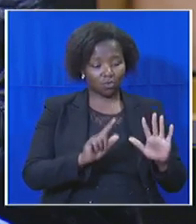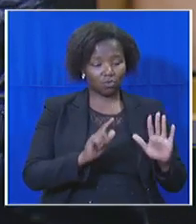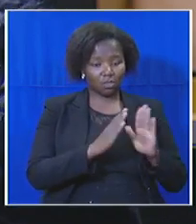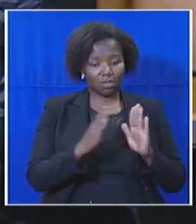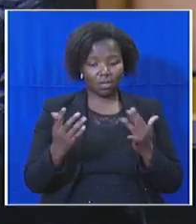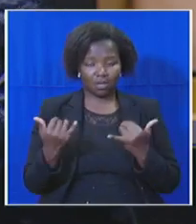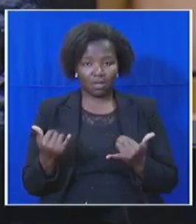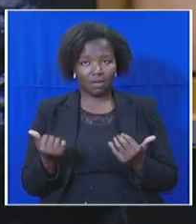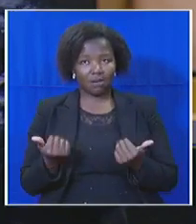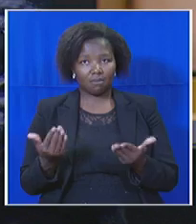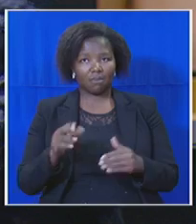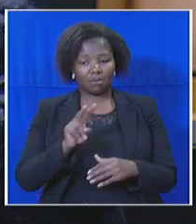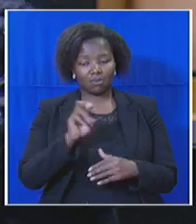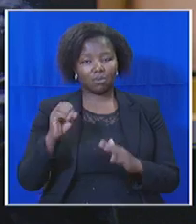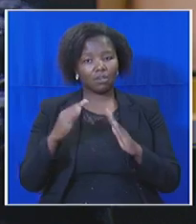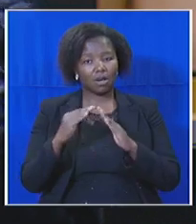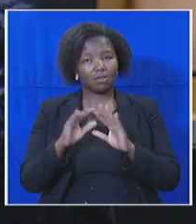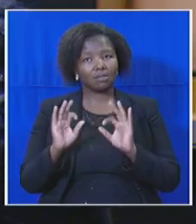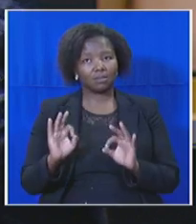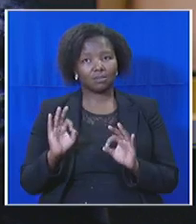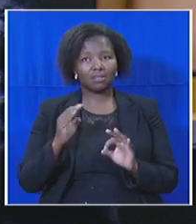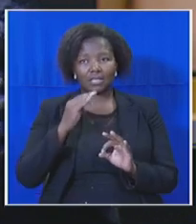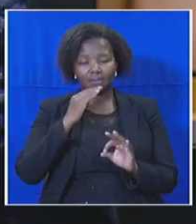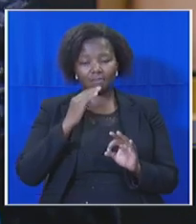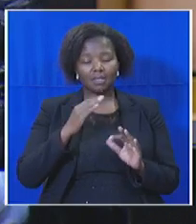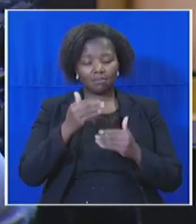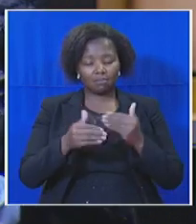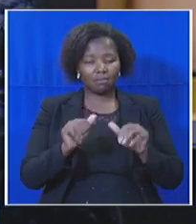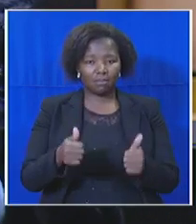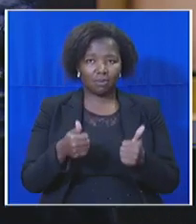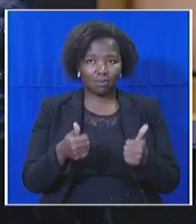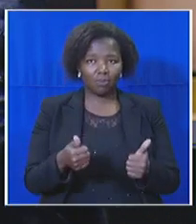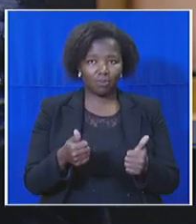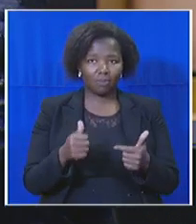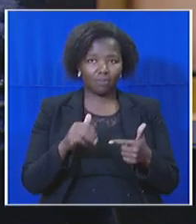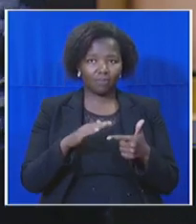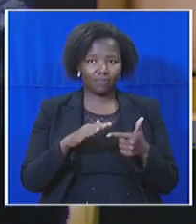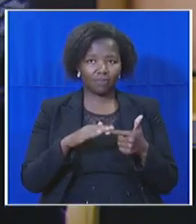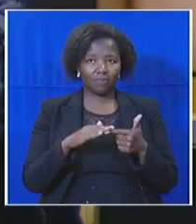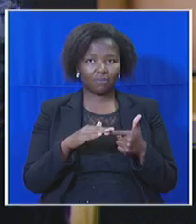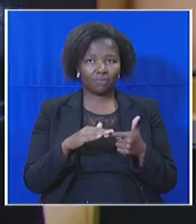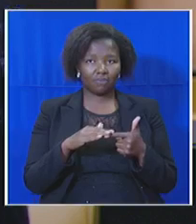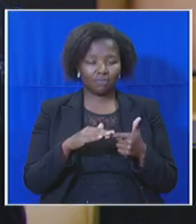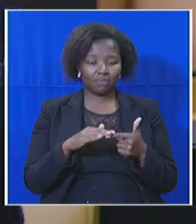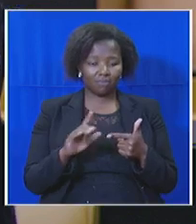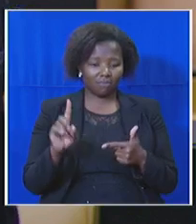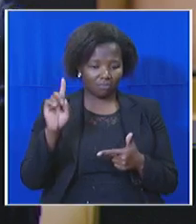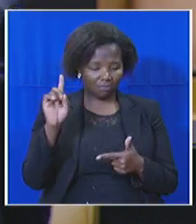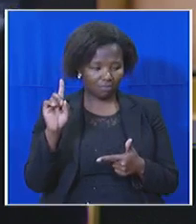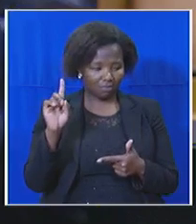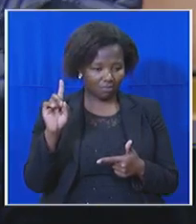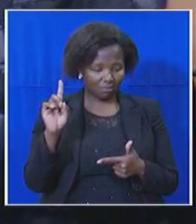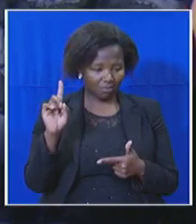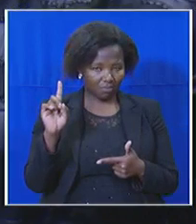delivered. It definitely shows that the housing delivery is on track. And we want to call upon... On a point of order, Deputy